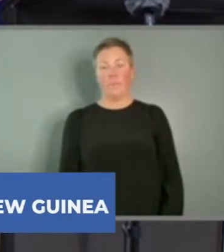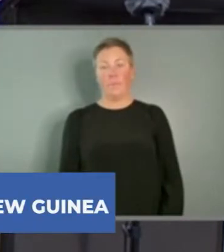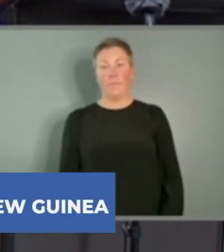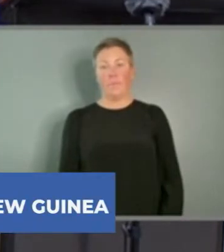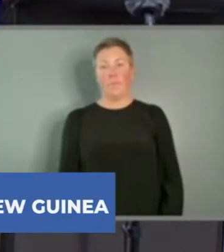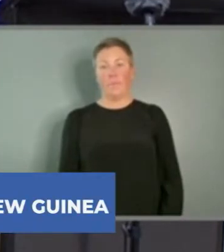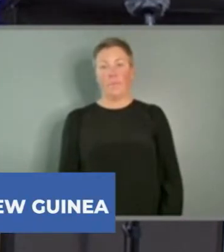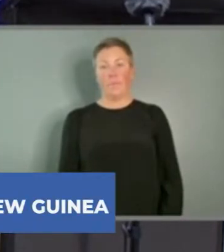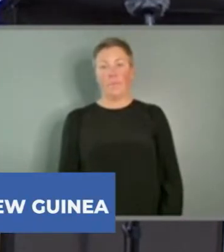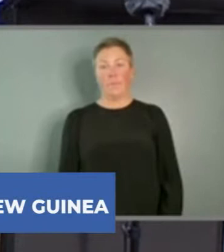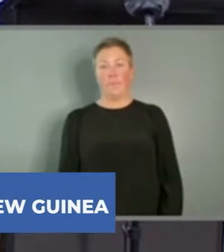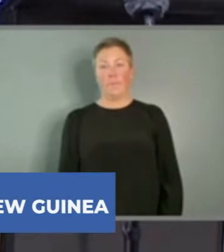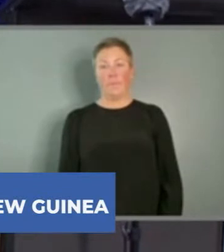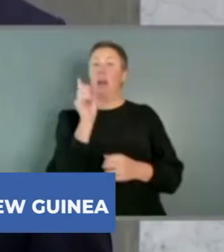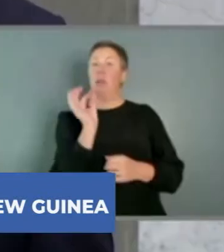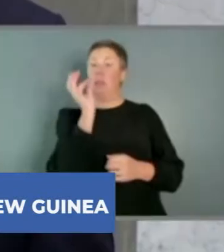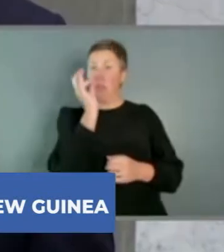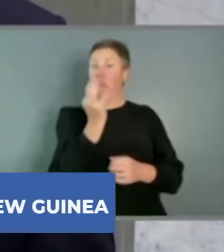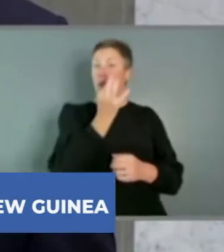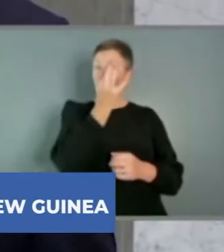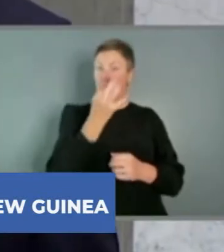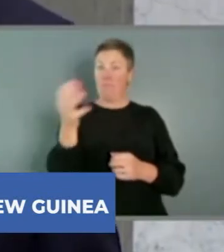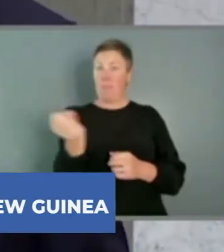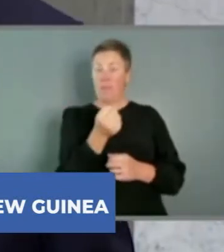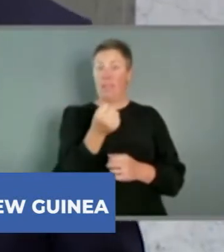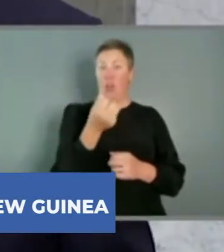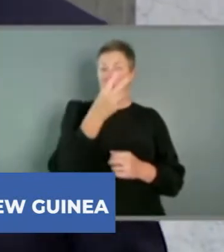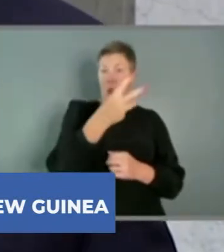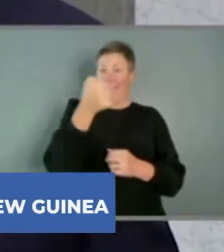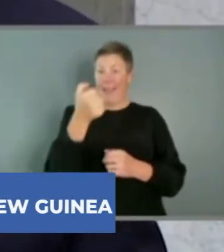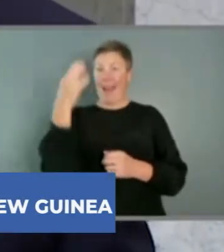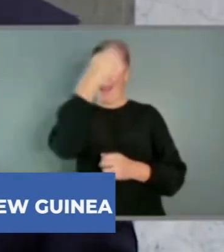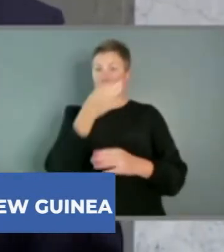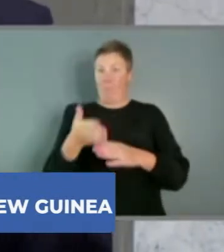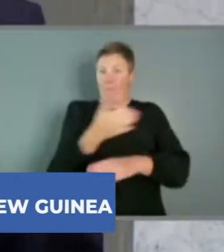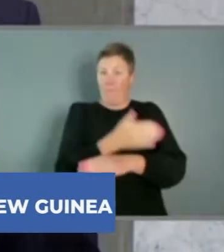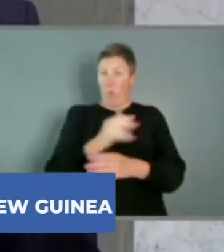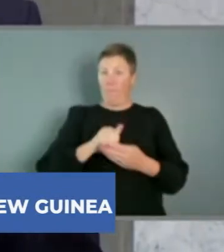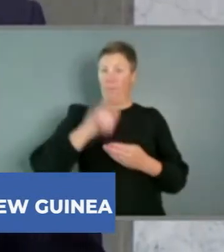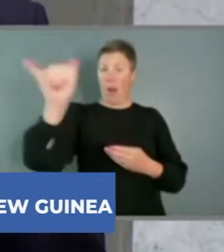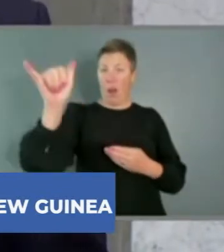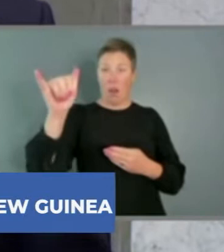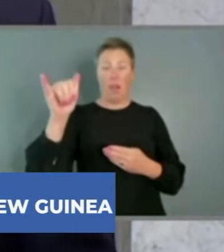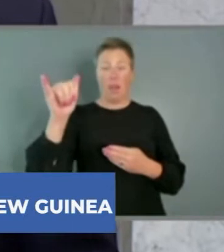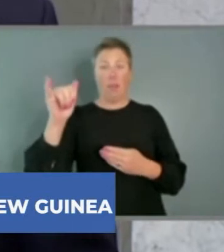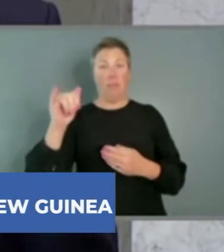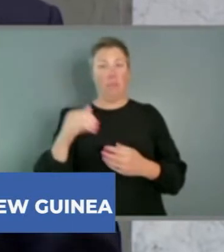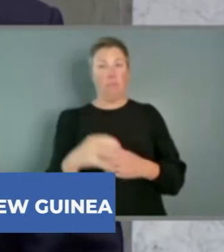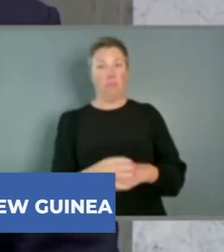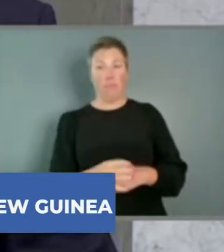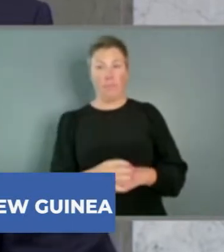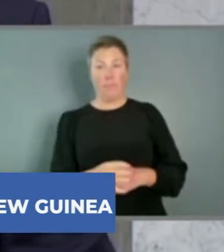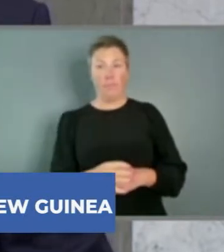of the countries' contracted COVID-19 vaccine doses to Papua New Guinea to help the Pacific island nation contain a dangerous outbreak of